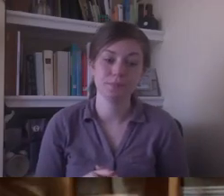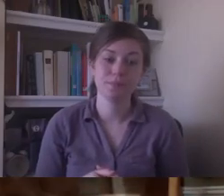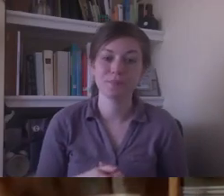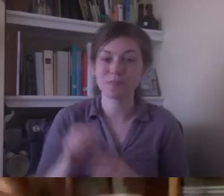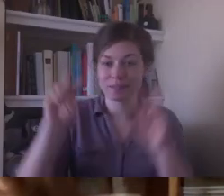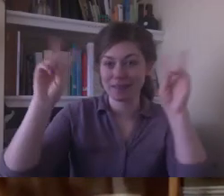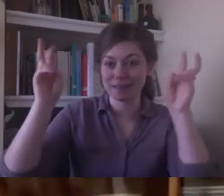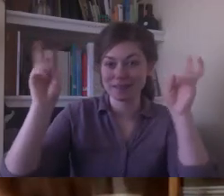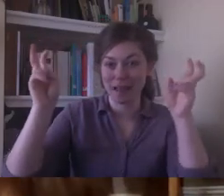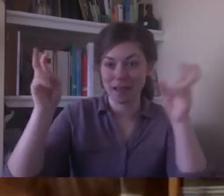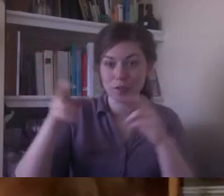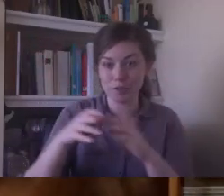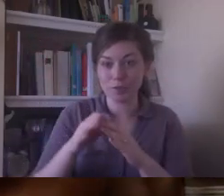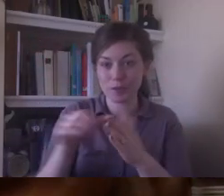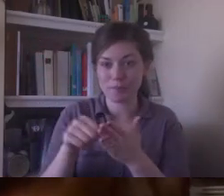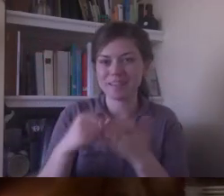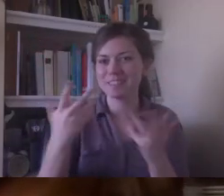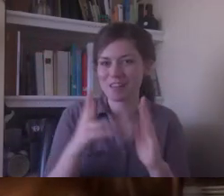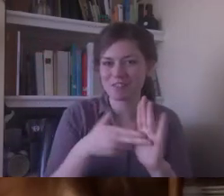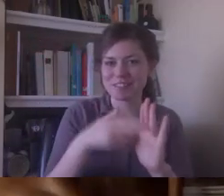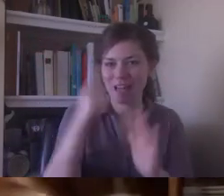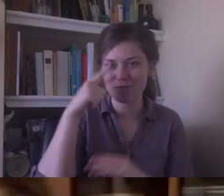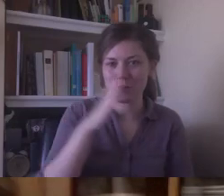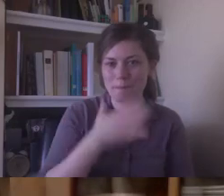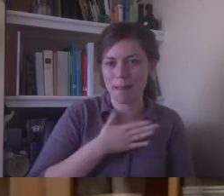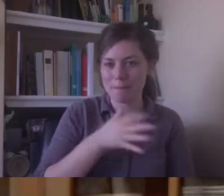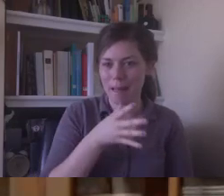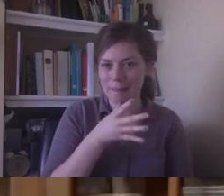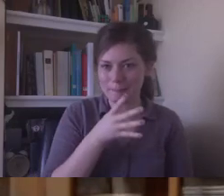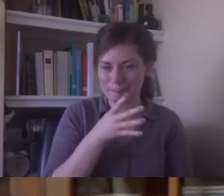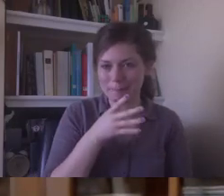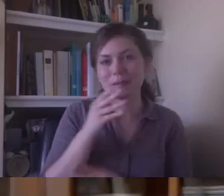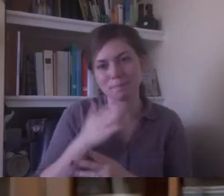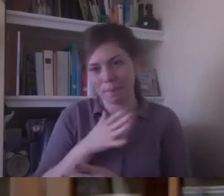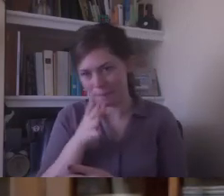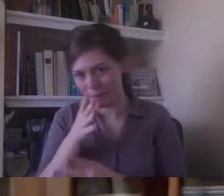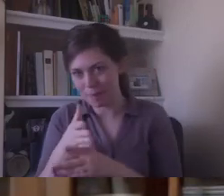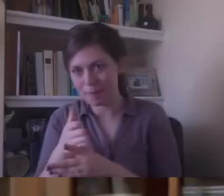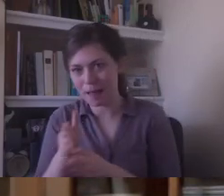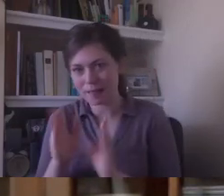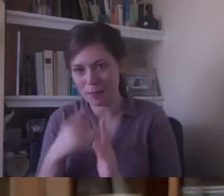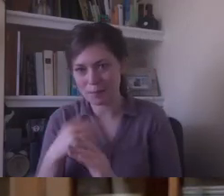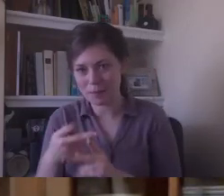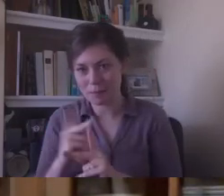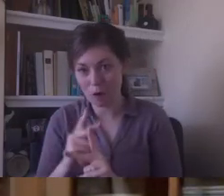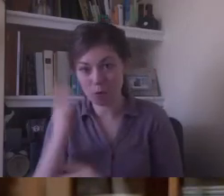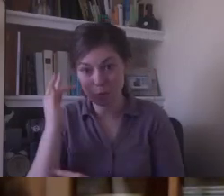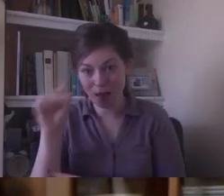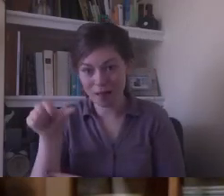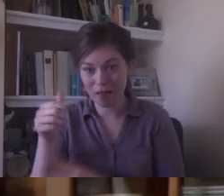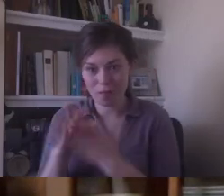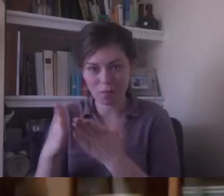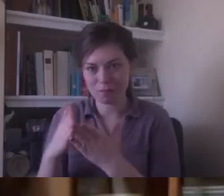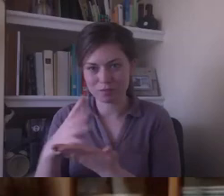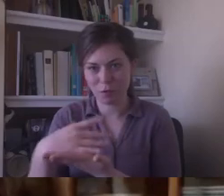Here's the title page. This is my own, I had signed this for my mom, and she let me borrow this because I ran out of my other